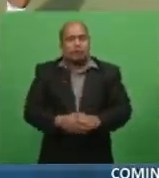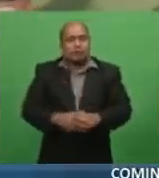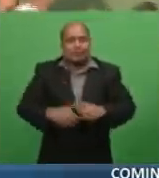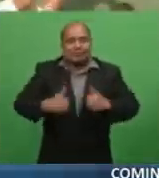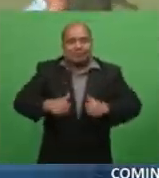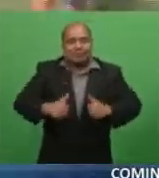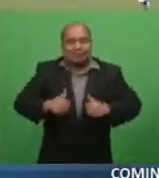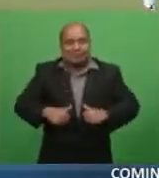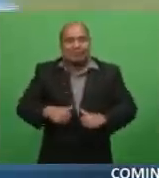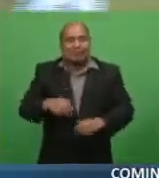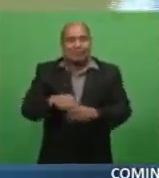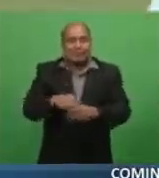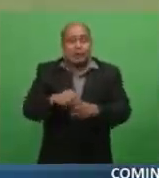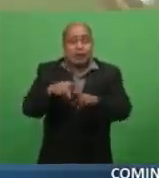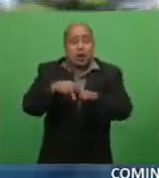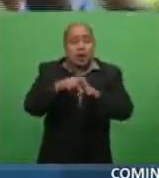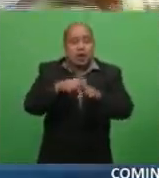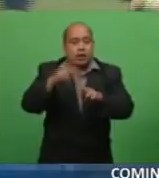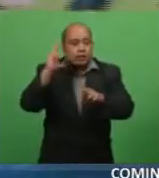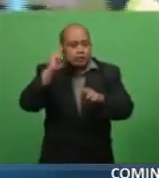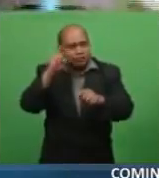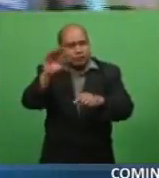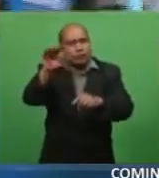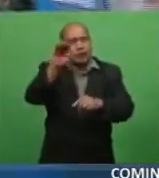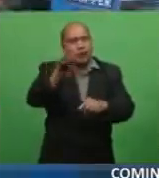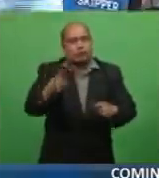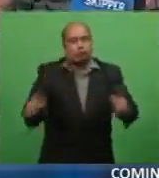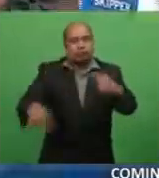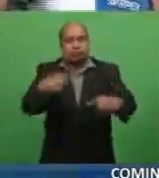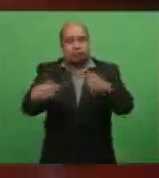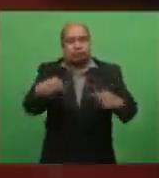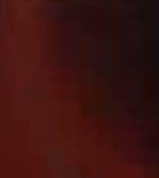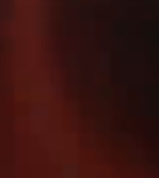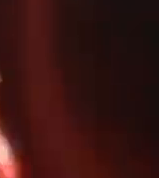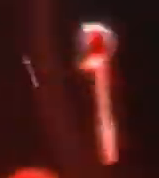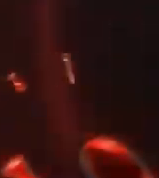future competitions. Stay with us.